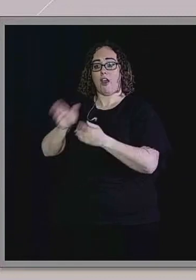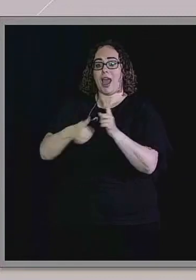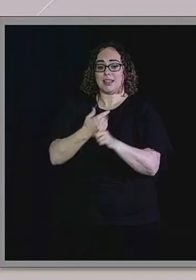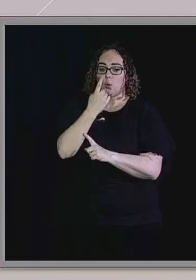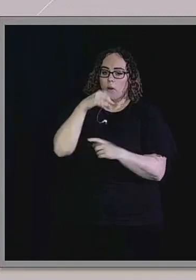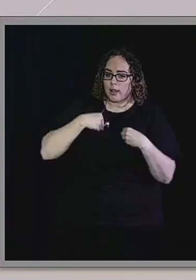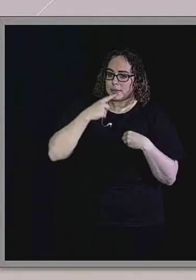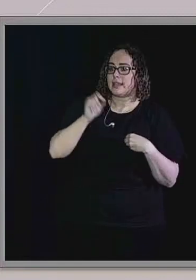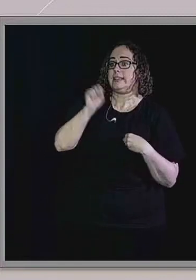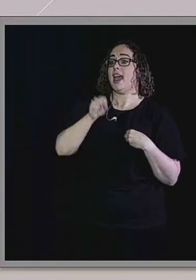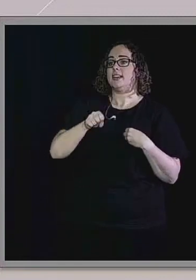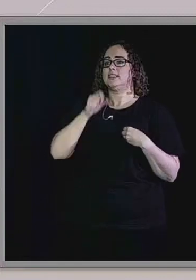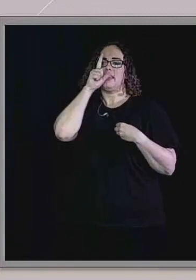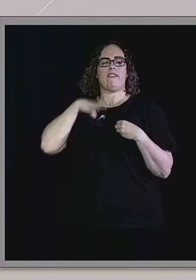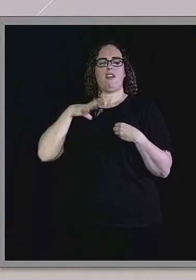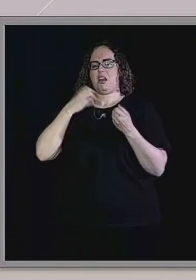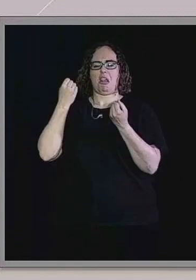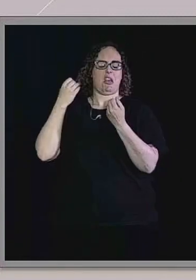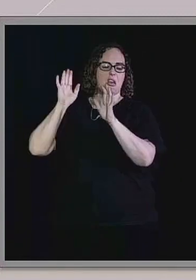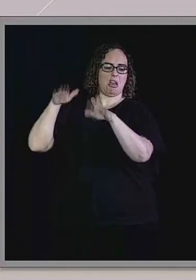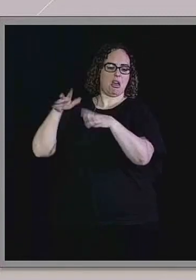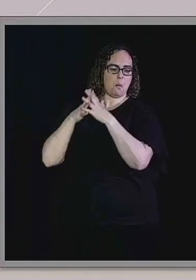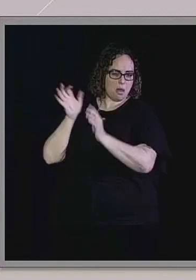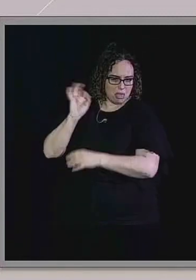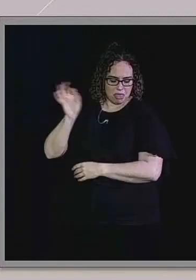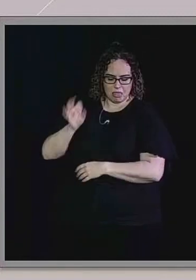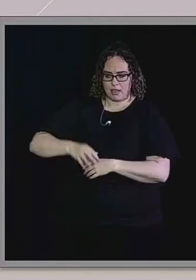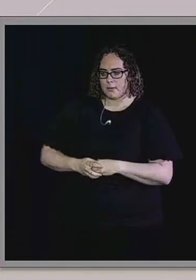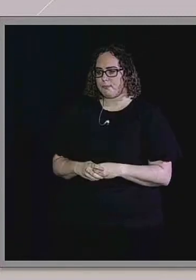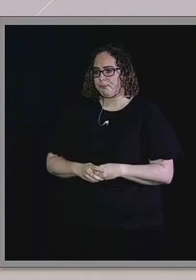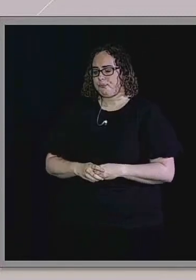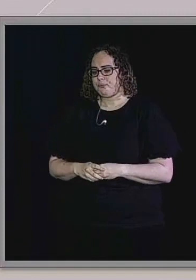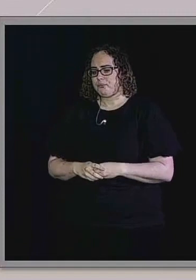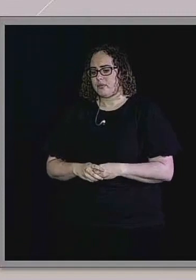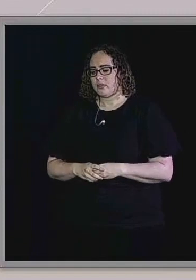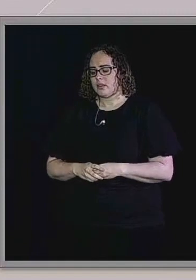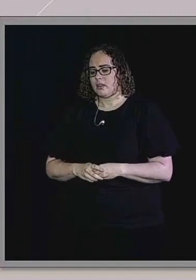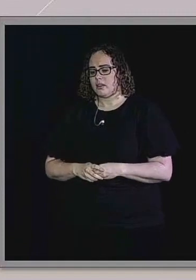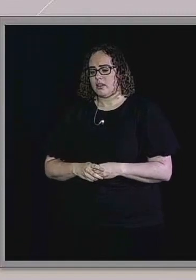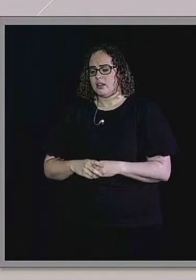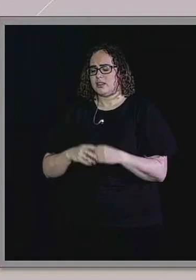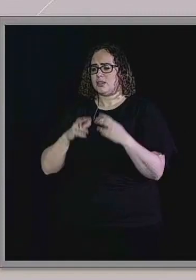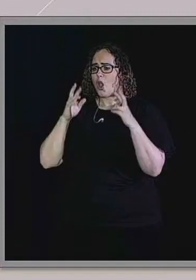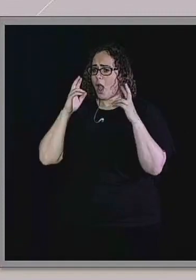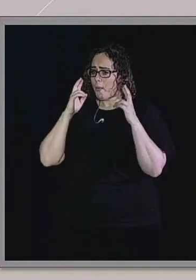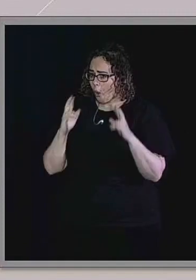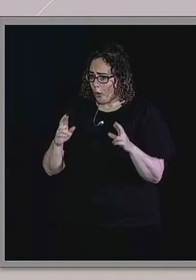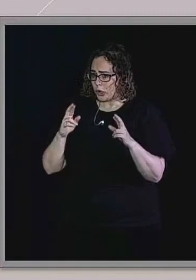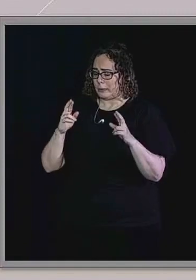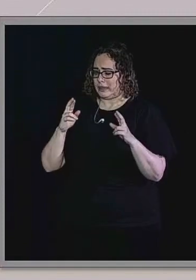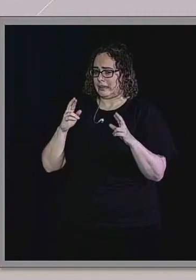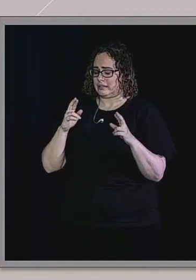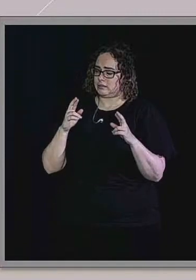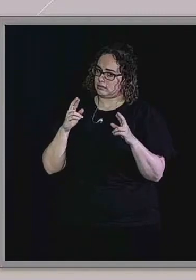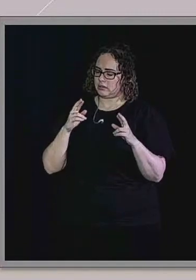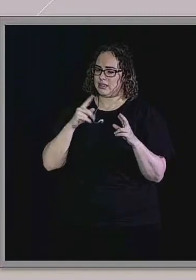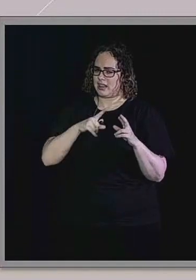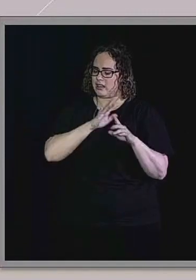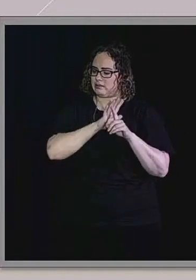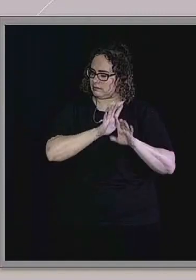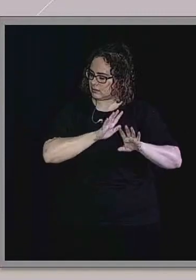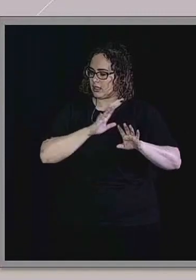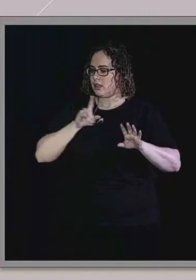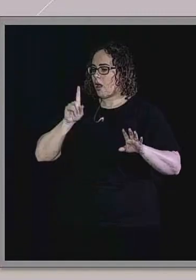But and this is all just still continuing. But hopefully there is a big push to strengthen heritage protection. And I